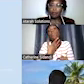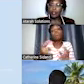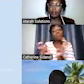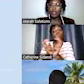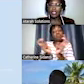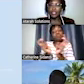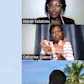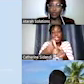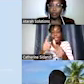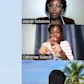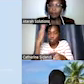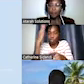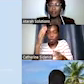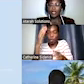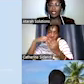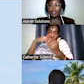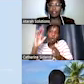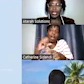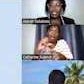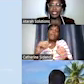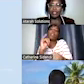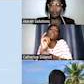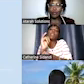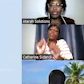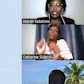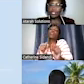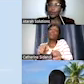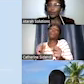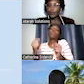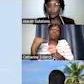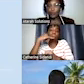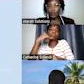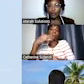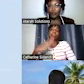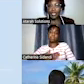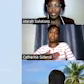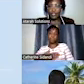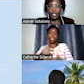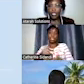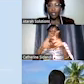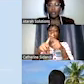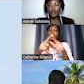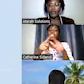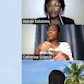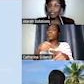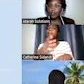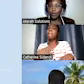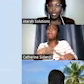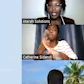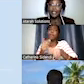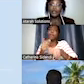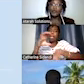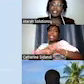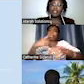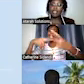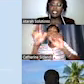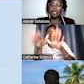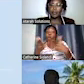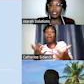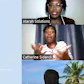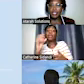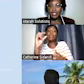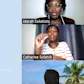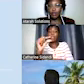more details about them, get in touch with me. Fina Gardens, if you go and say you're from Get It Right or Grace Nzula, you'll be